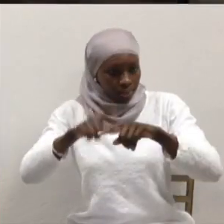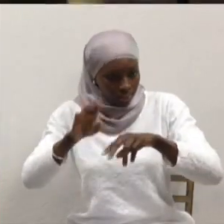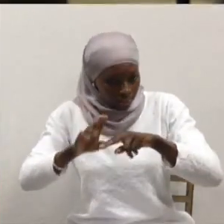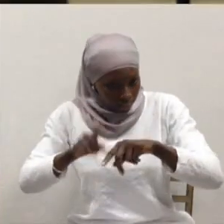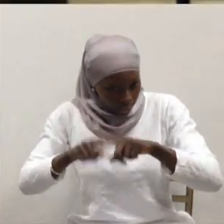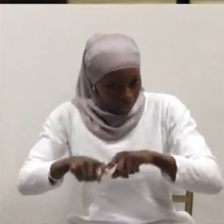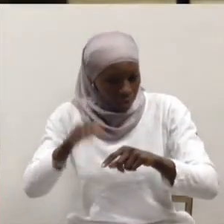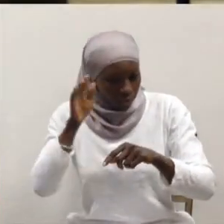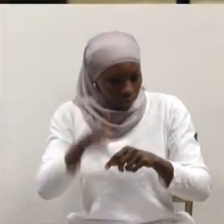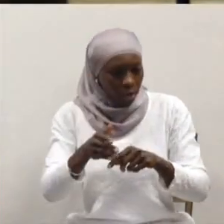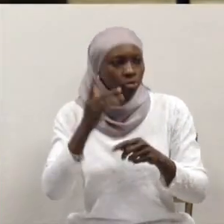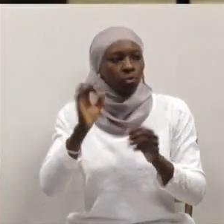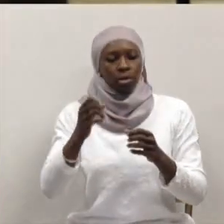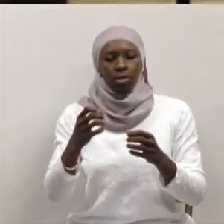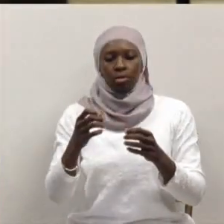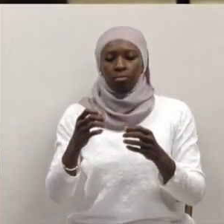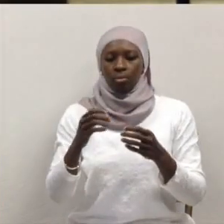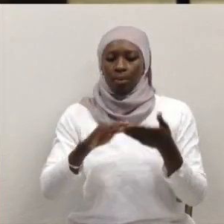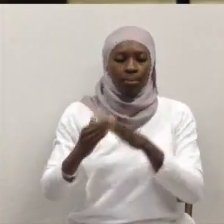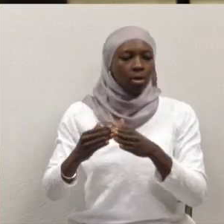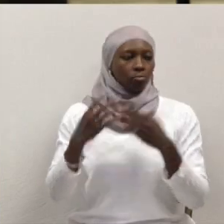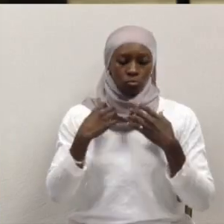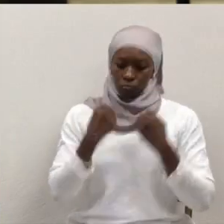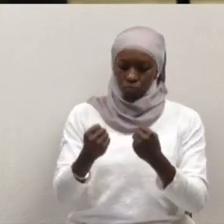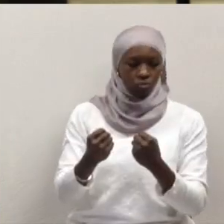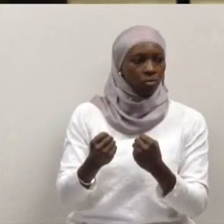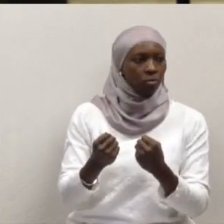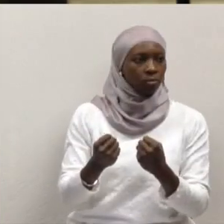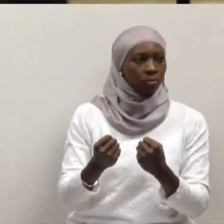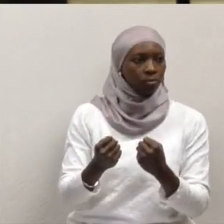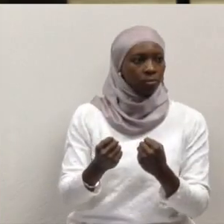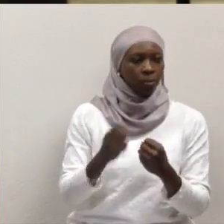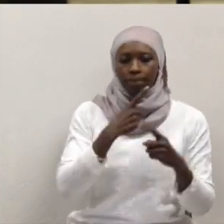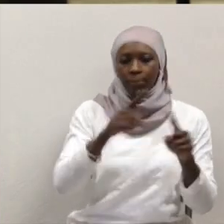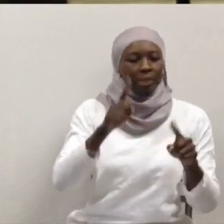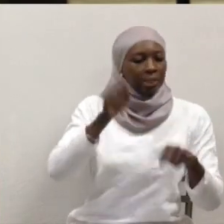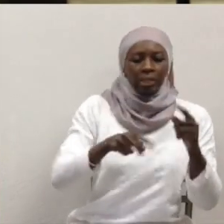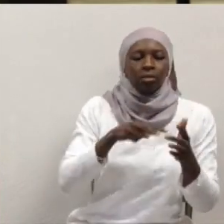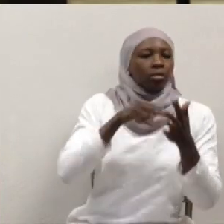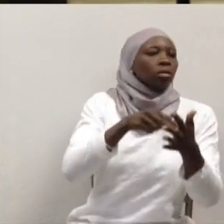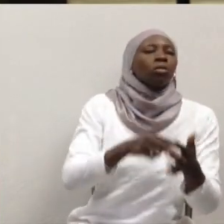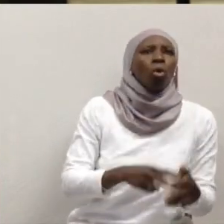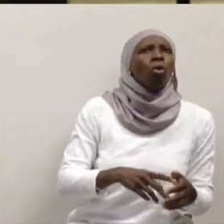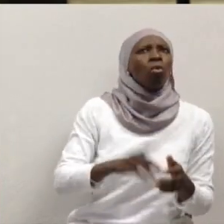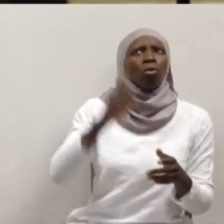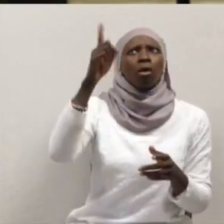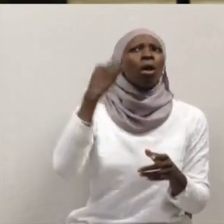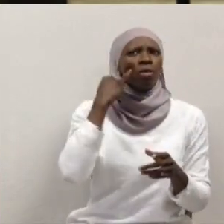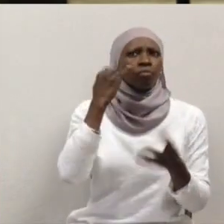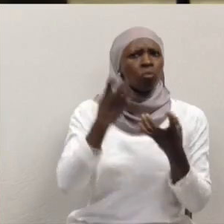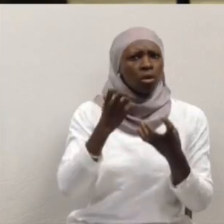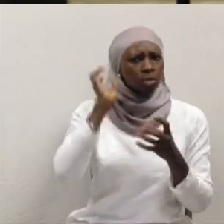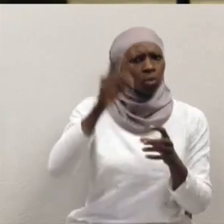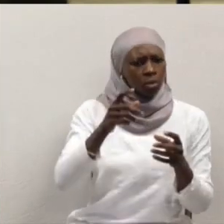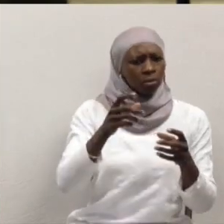ignore mustering as much power as you can and say, Allah will give us victory if He wants to. No, you have to do